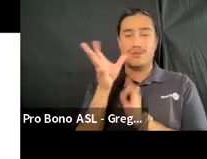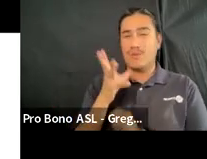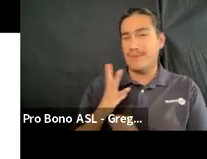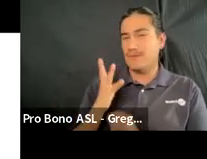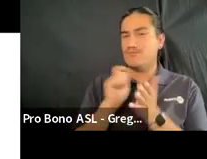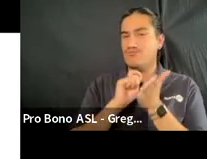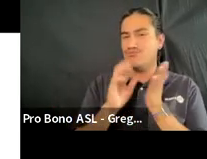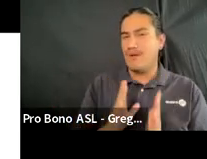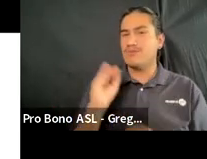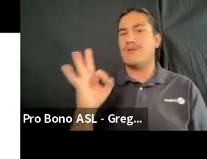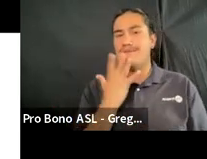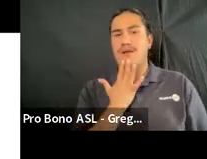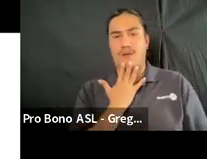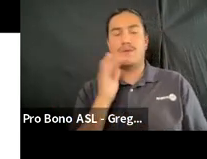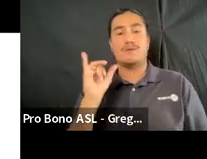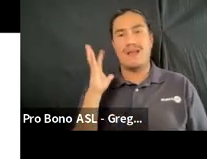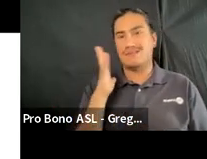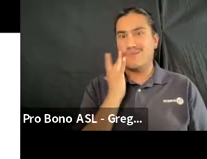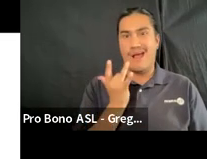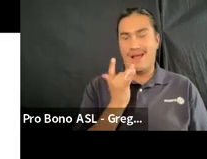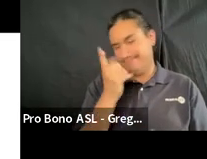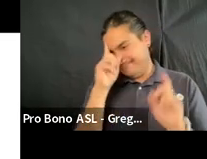color. So yeah, that was kind of like my spiel.